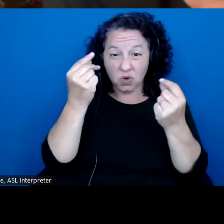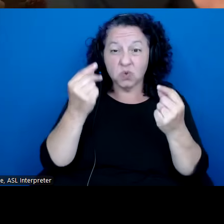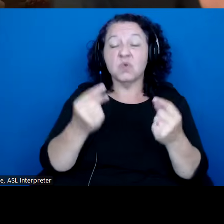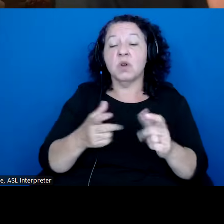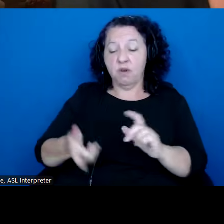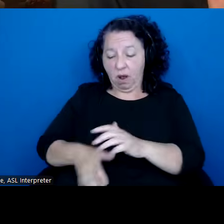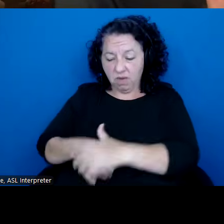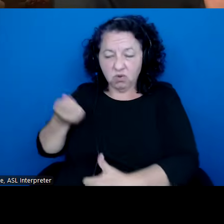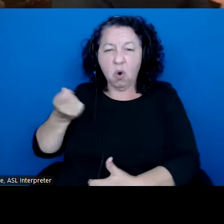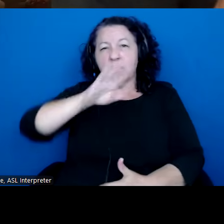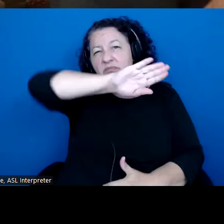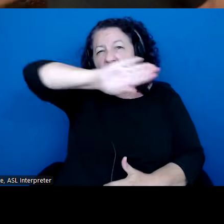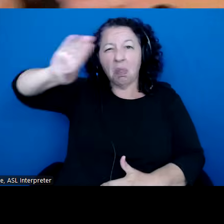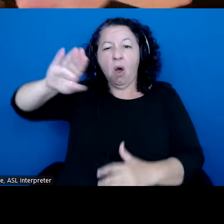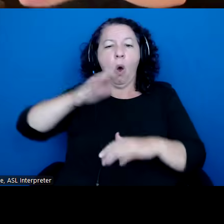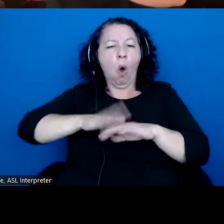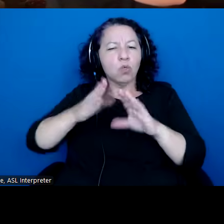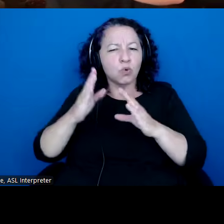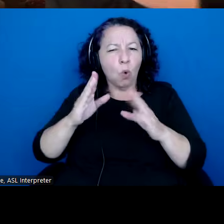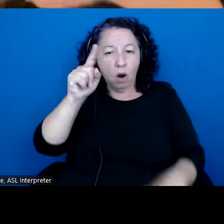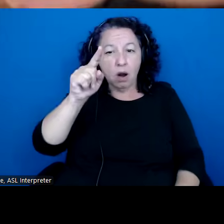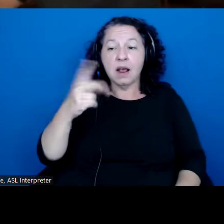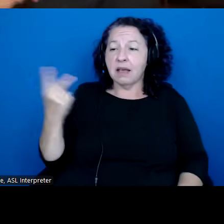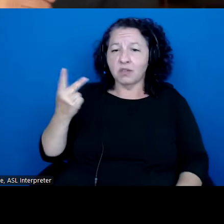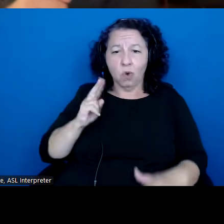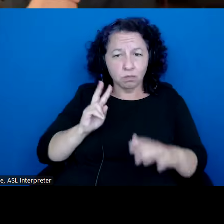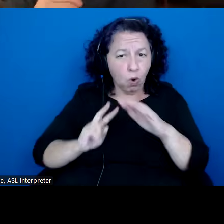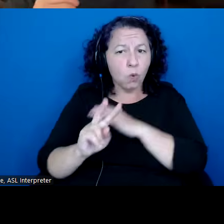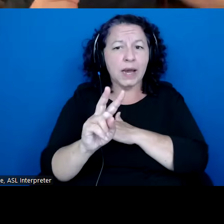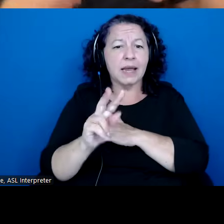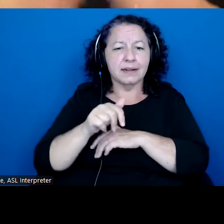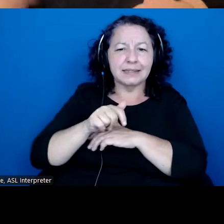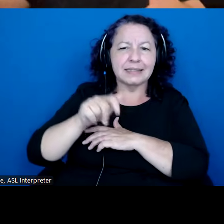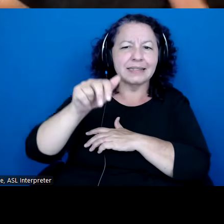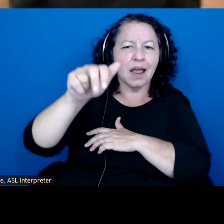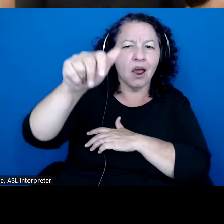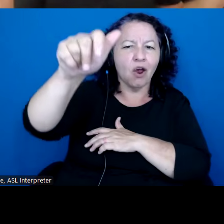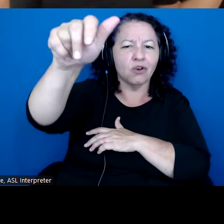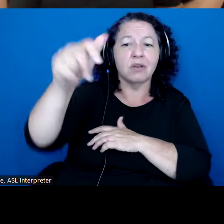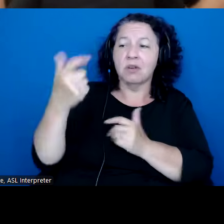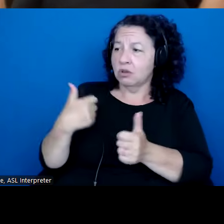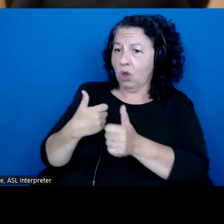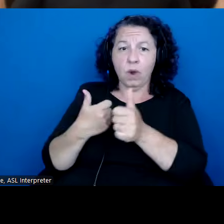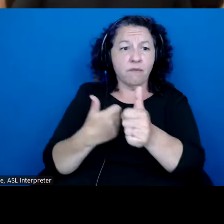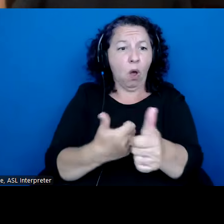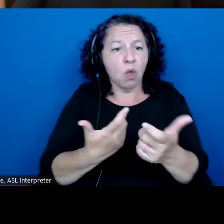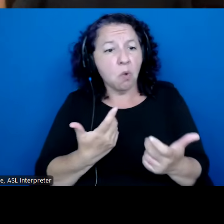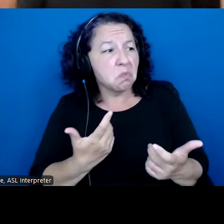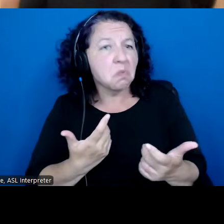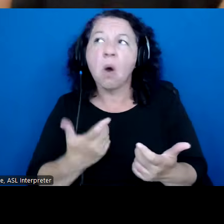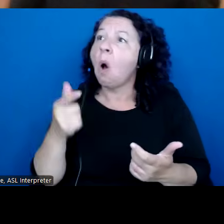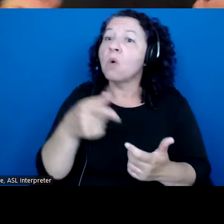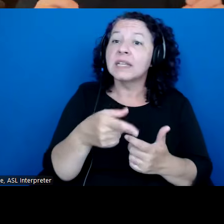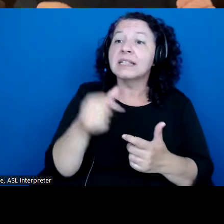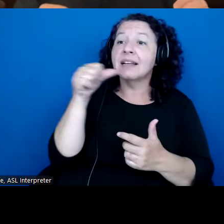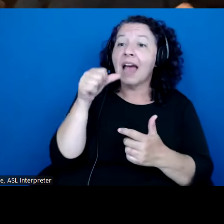across the top of the doorway. And then they go in and they head up some stairs in the back. So we follow them in and we discover, oh, this is a tavern.